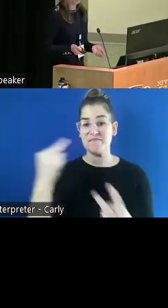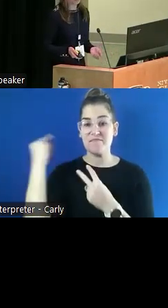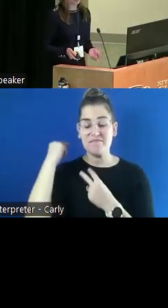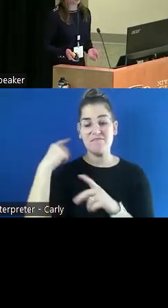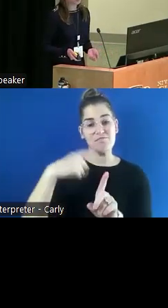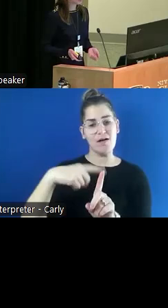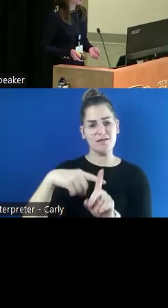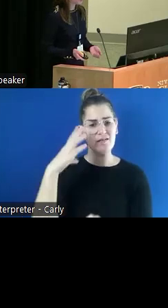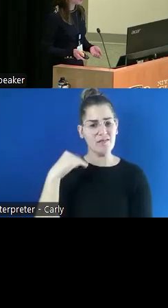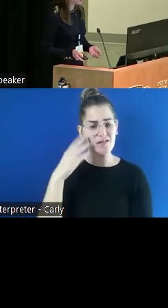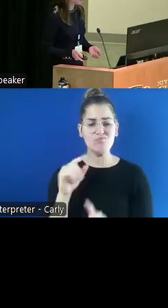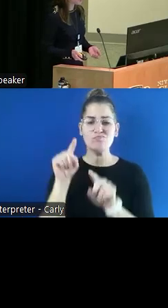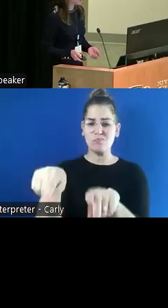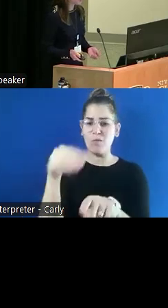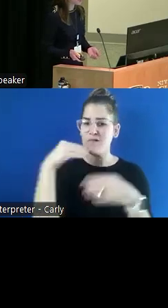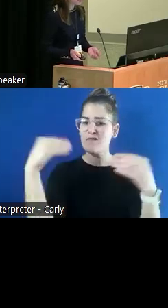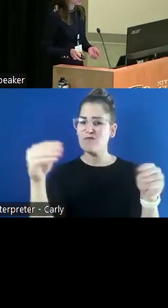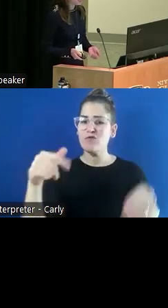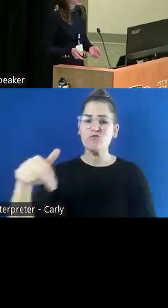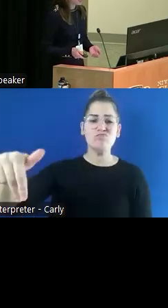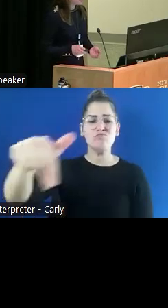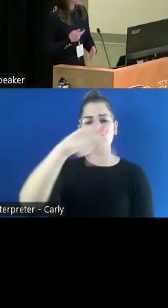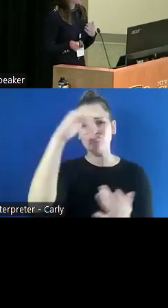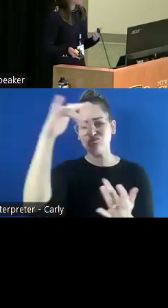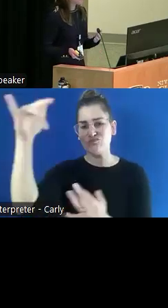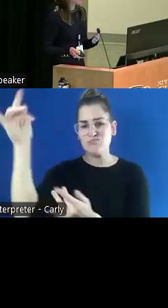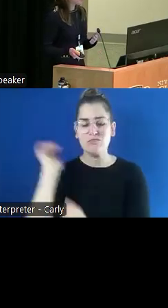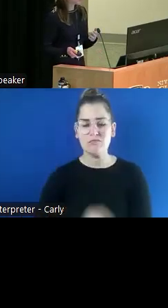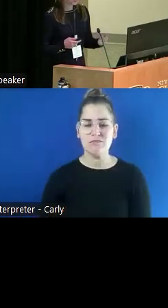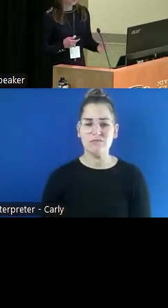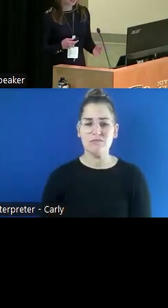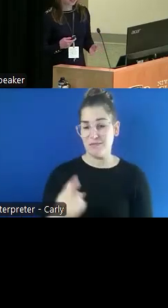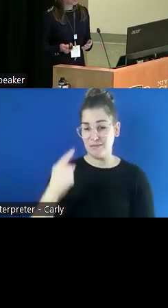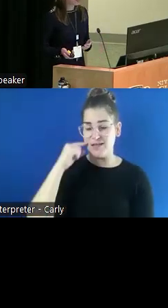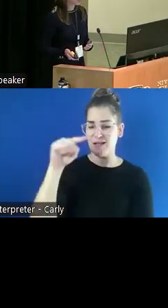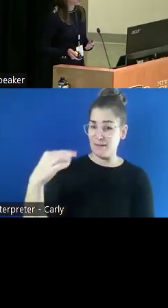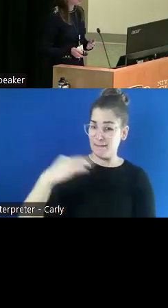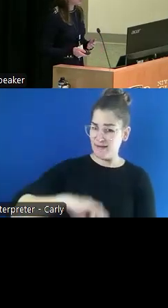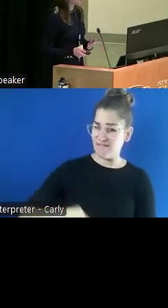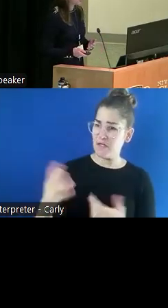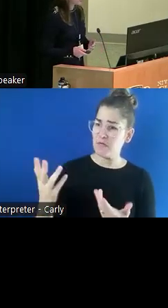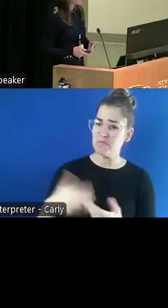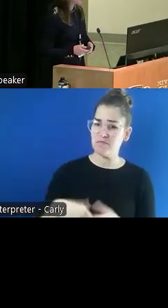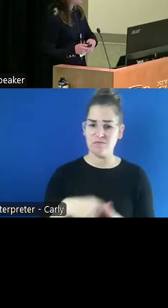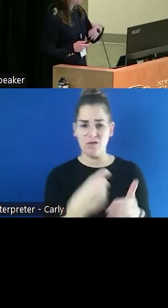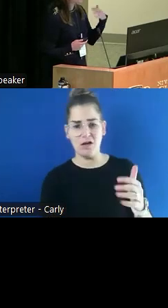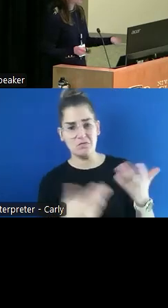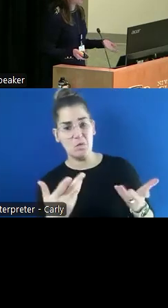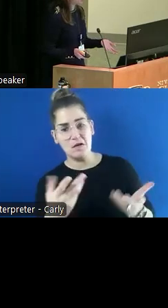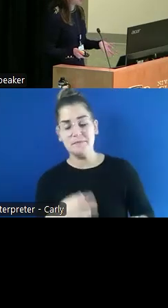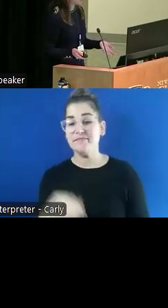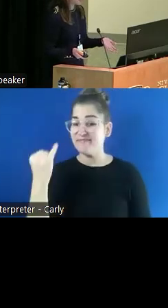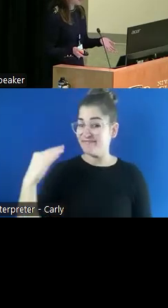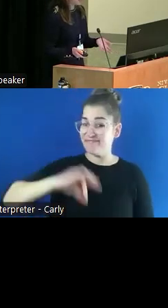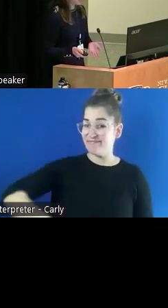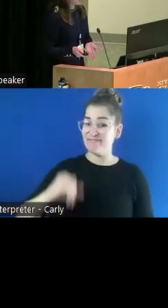positive experiences at the grocery store. And then they think about, what are the benefits and the costs? Well, if I go to the grocery